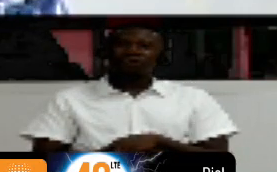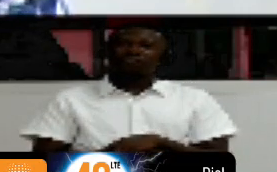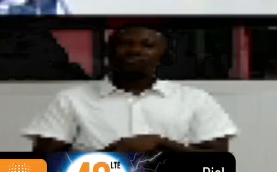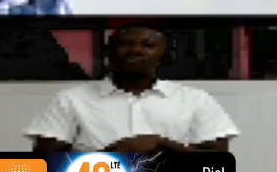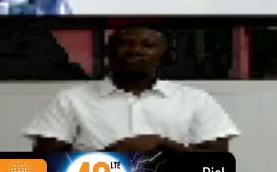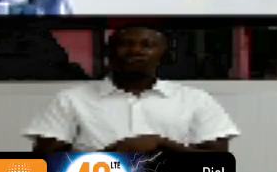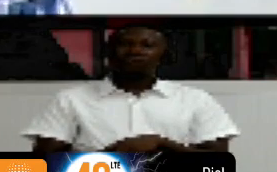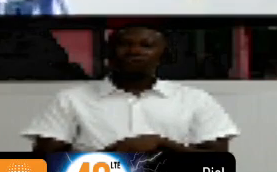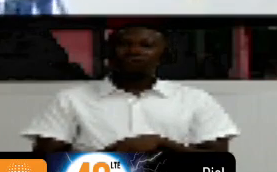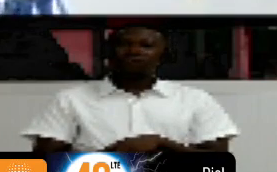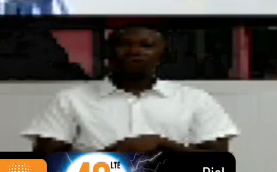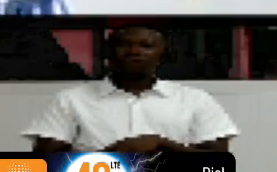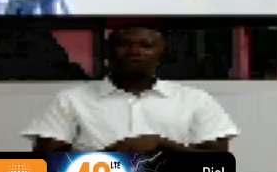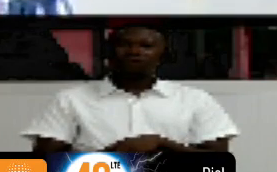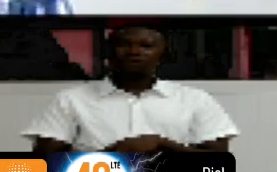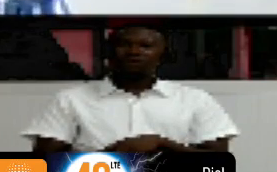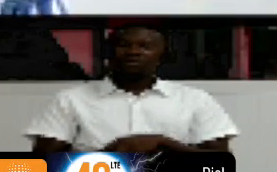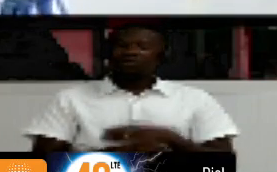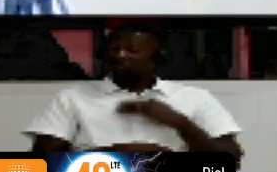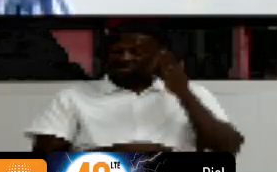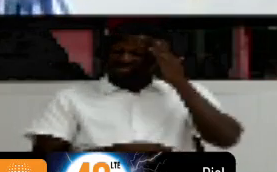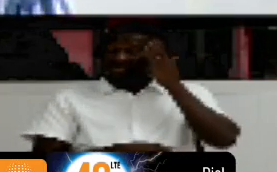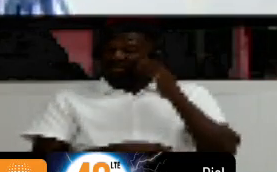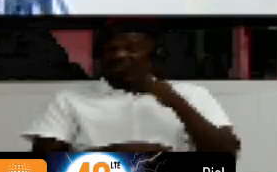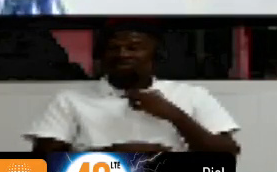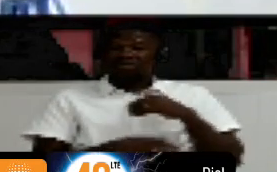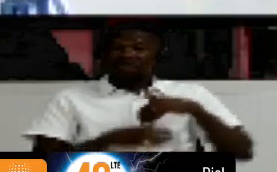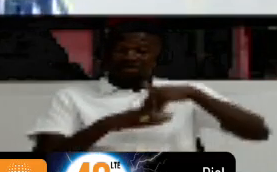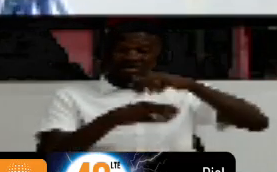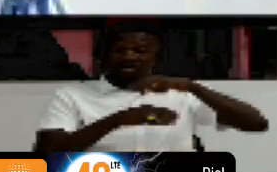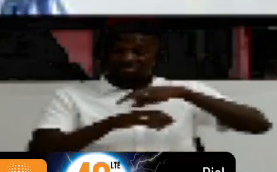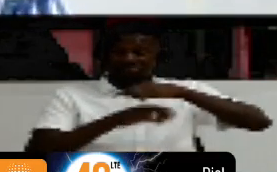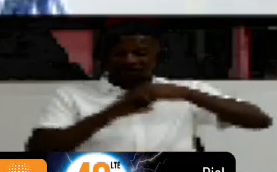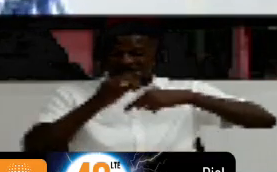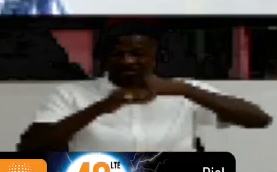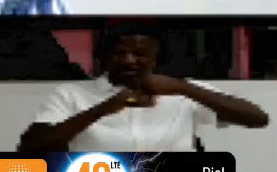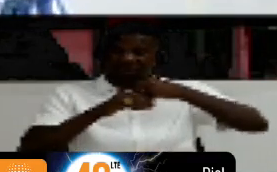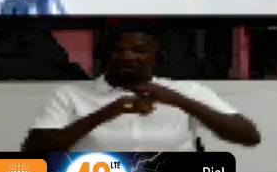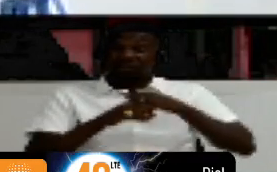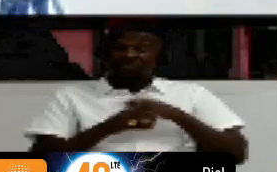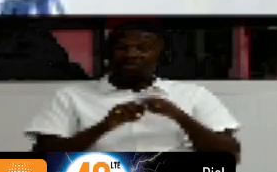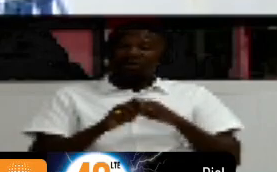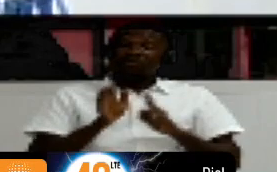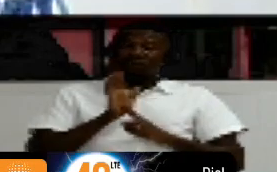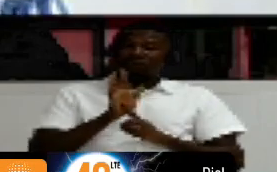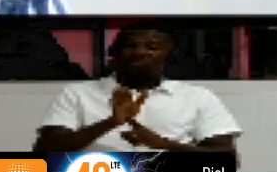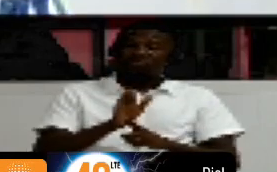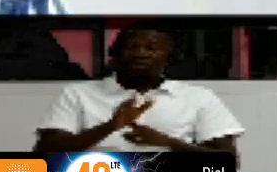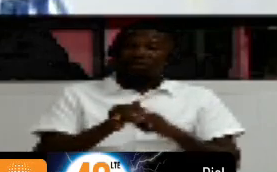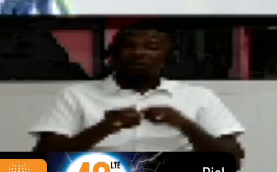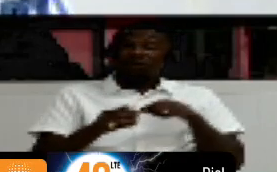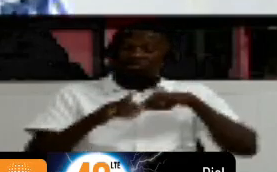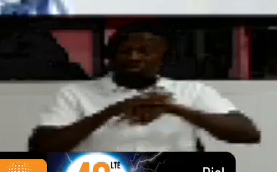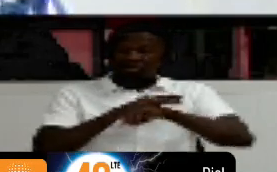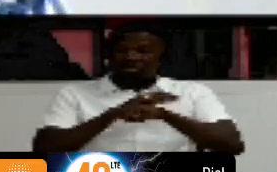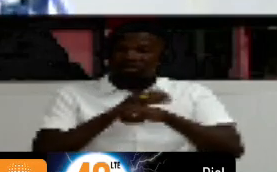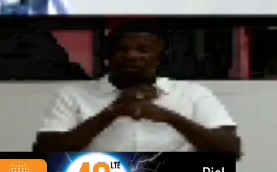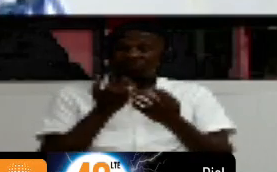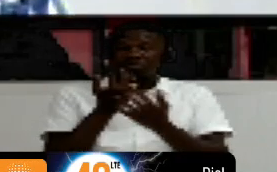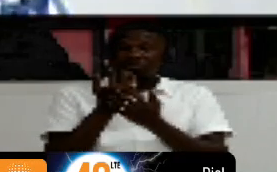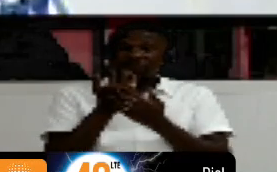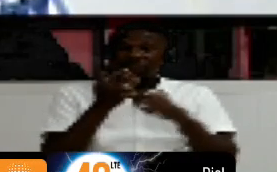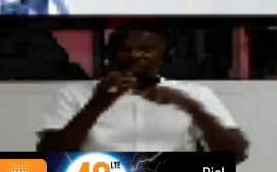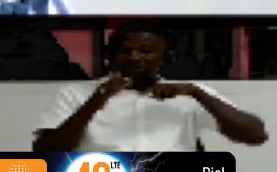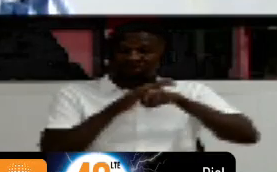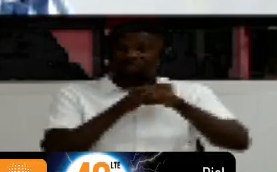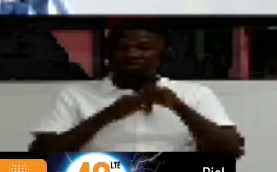I just know it as external fixation. Instead of putting the metal inside your